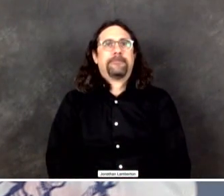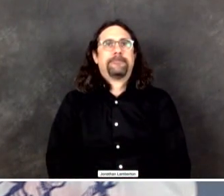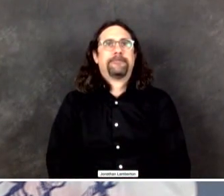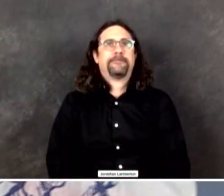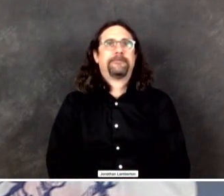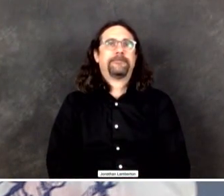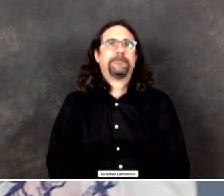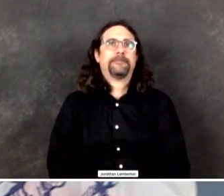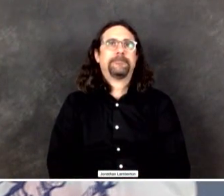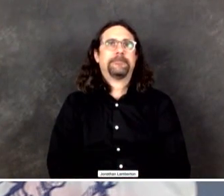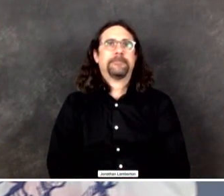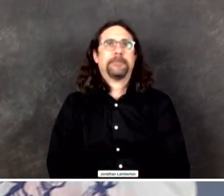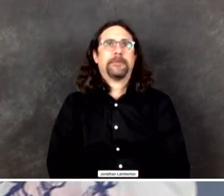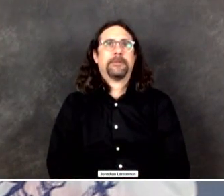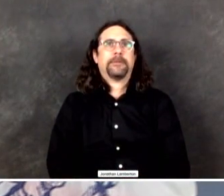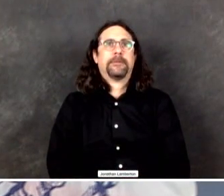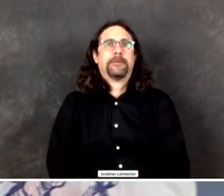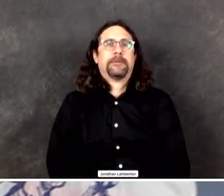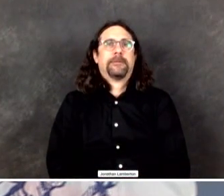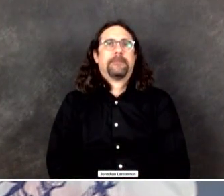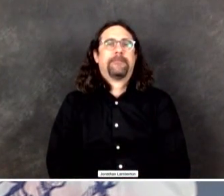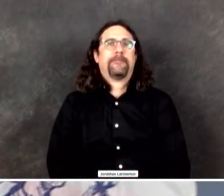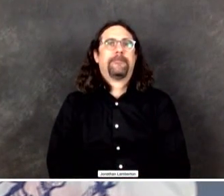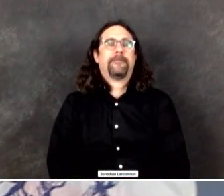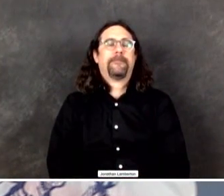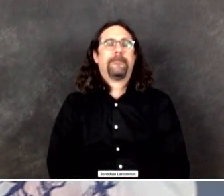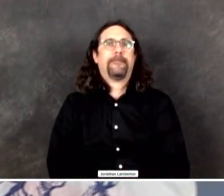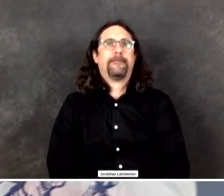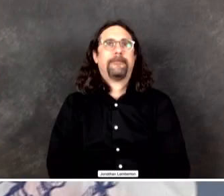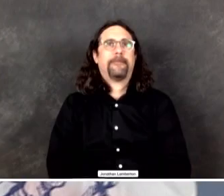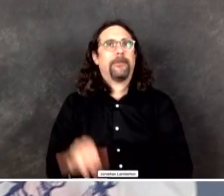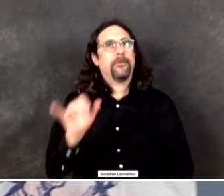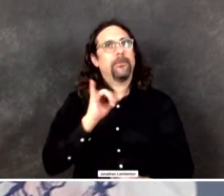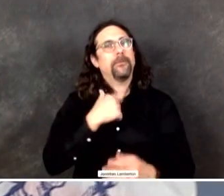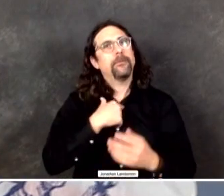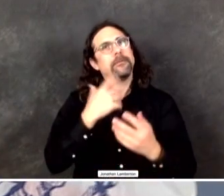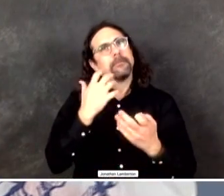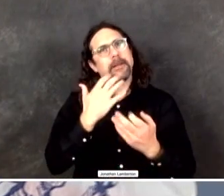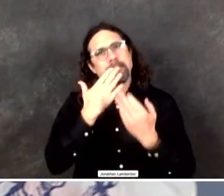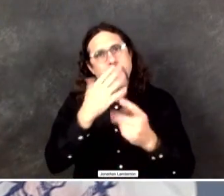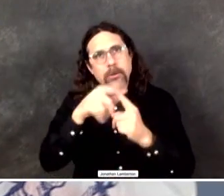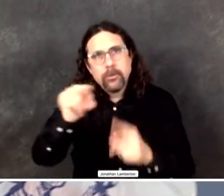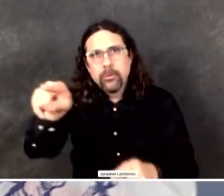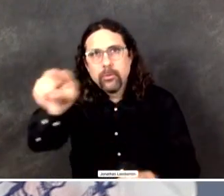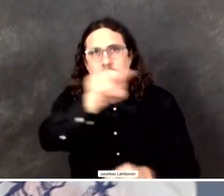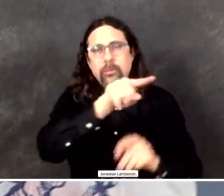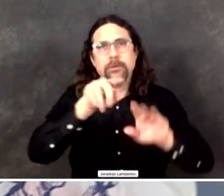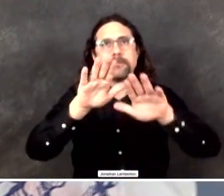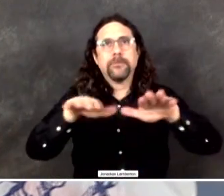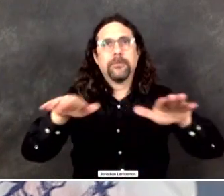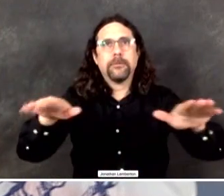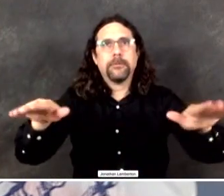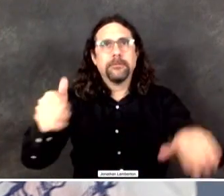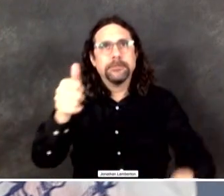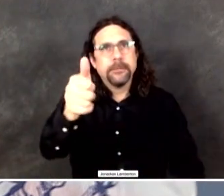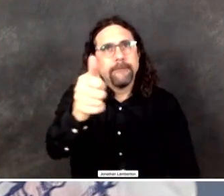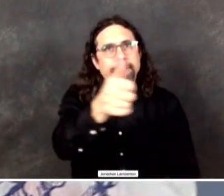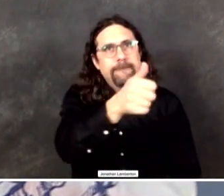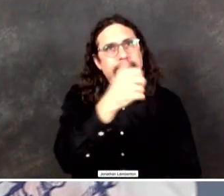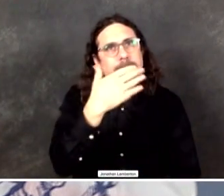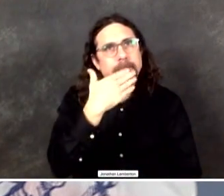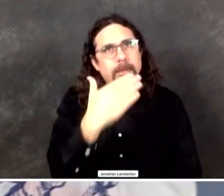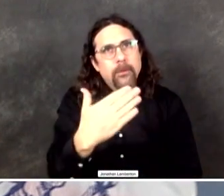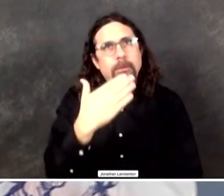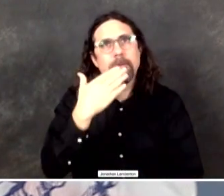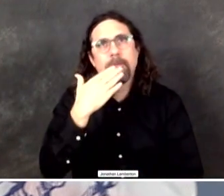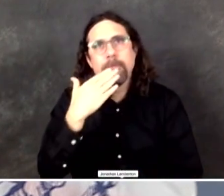I've said to people for years and years and years, there's nothing more wonderful than a New York City public school education, not only for what it gives you academically, but for